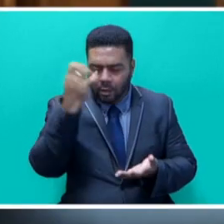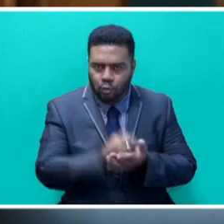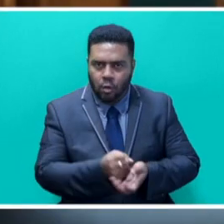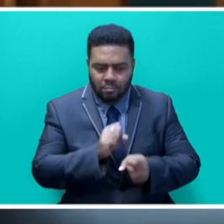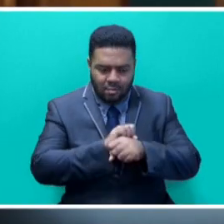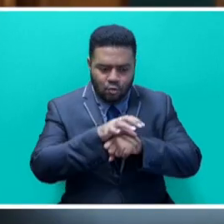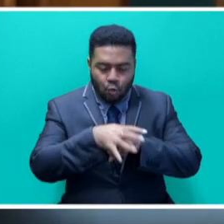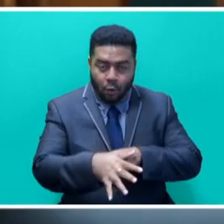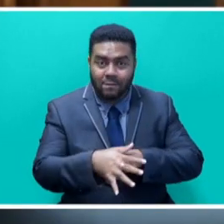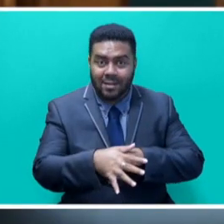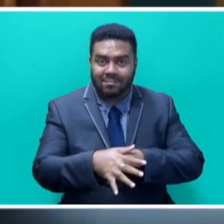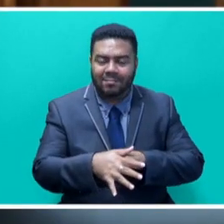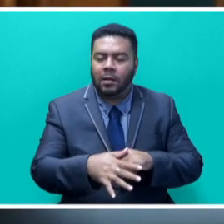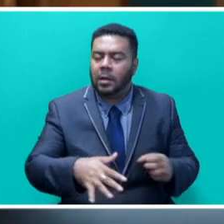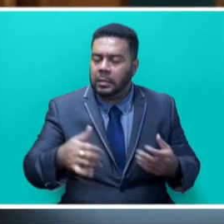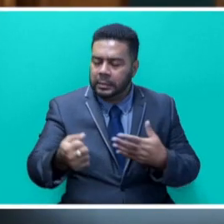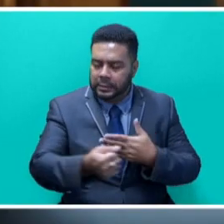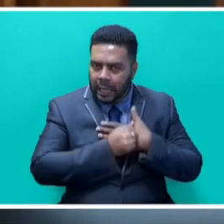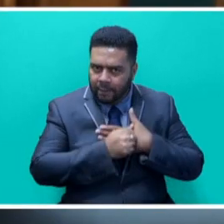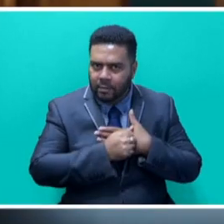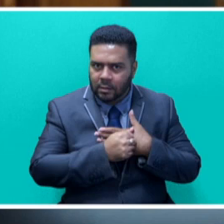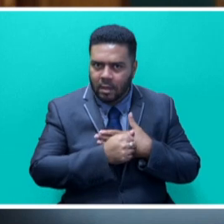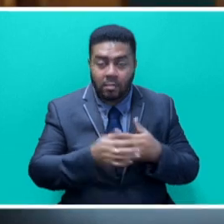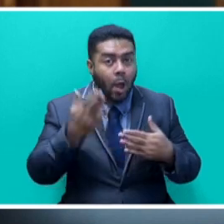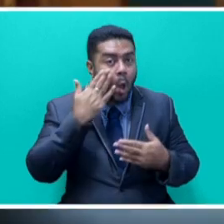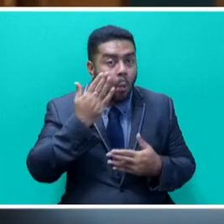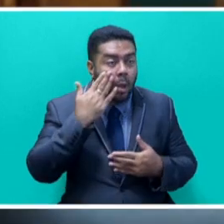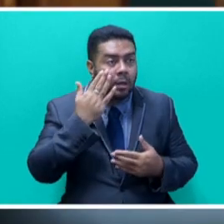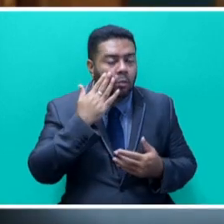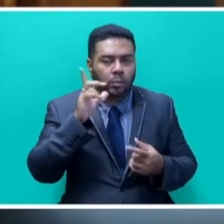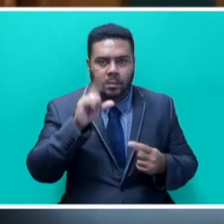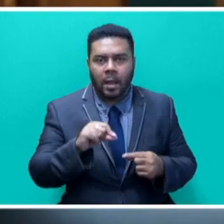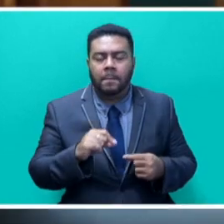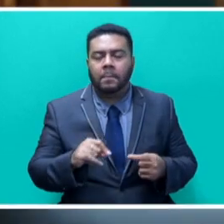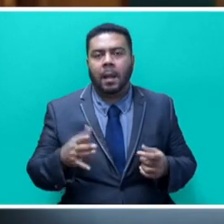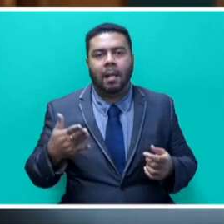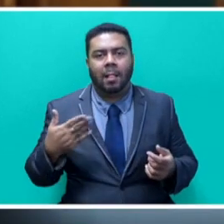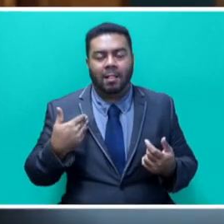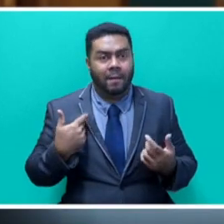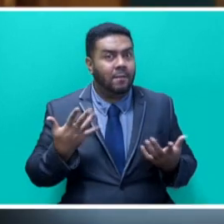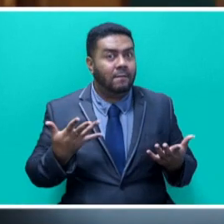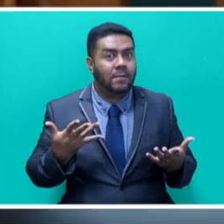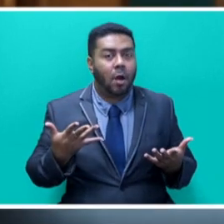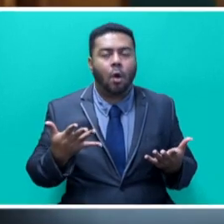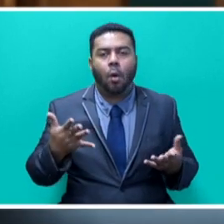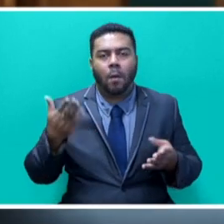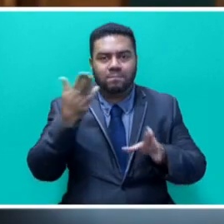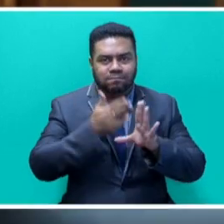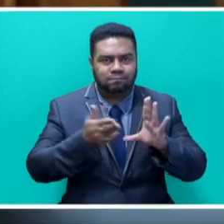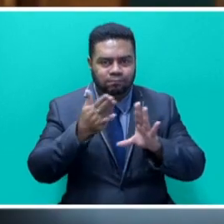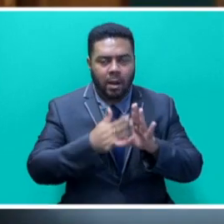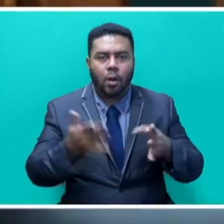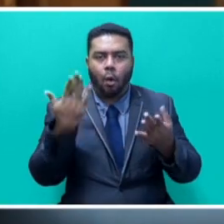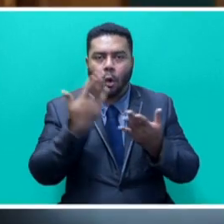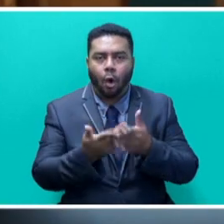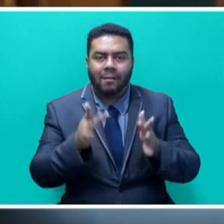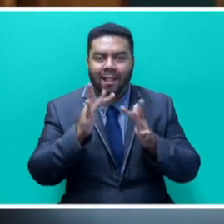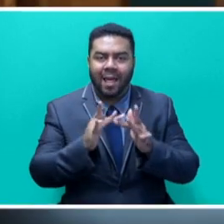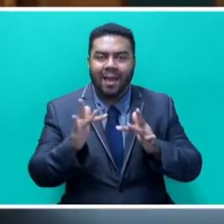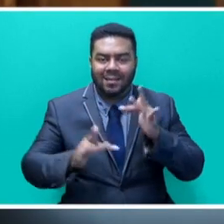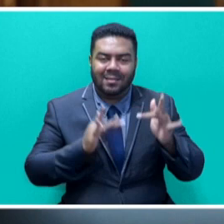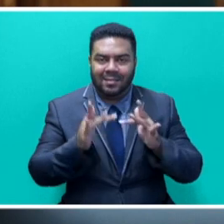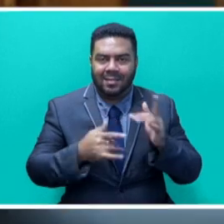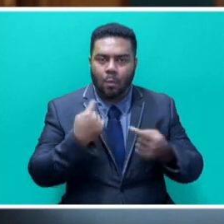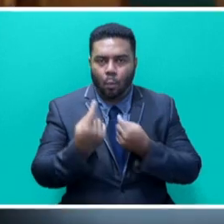COVID-19 safety. The awareness will be done largely via mainstream media and online platforms, including the Ministry's